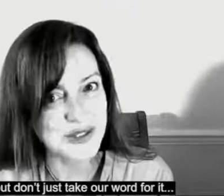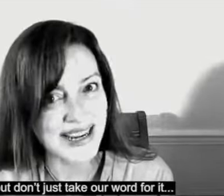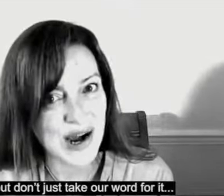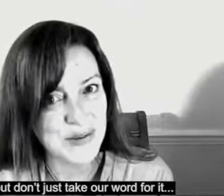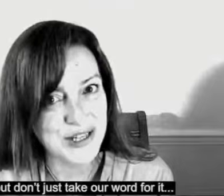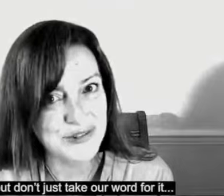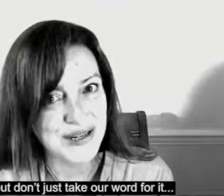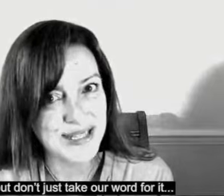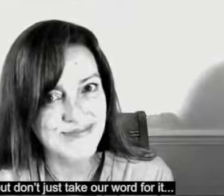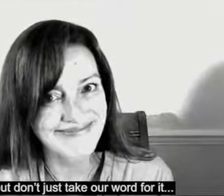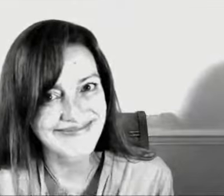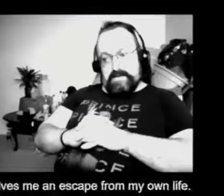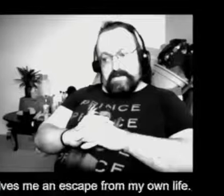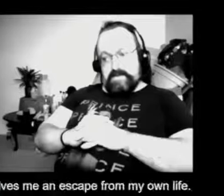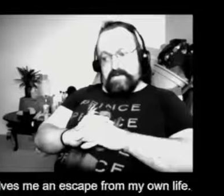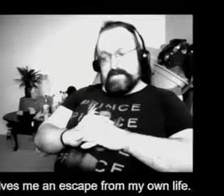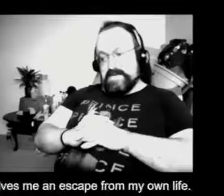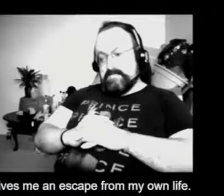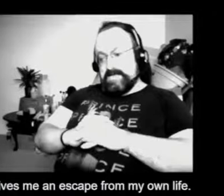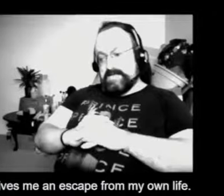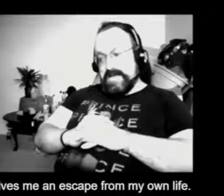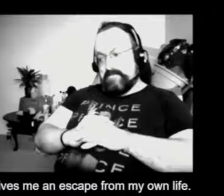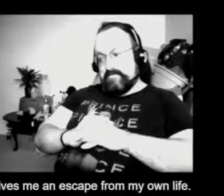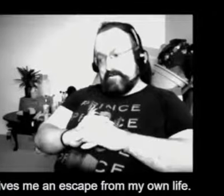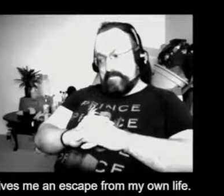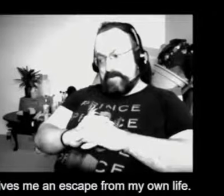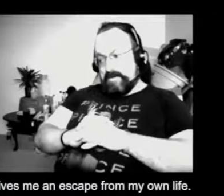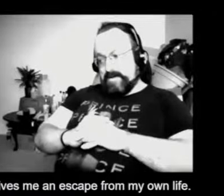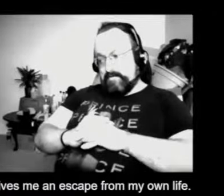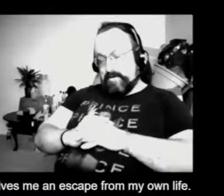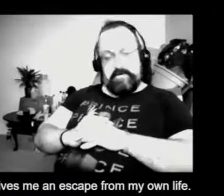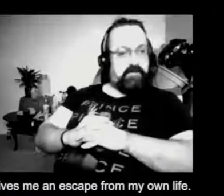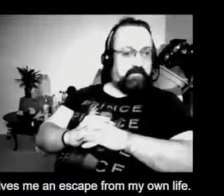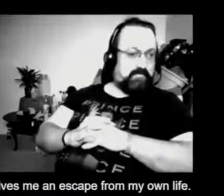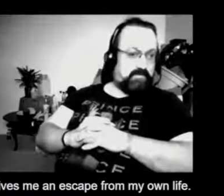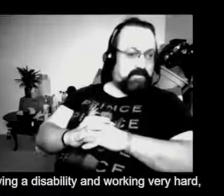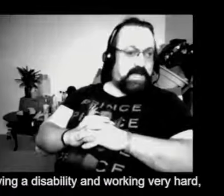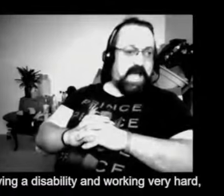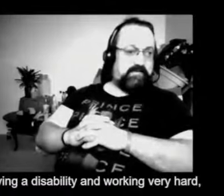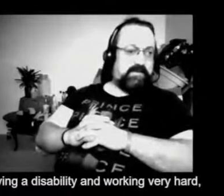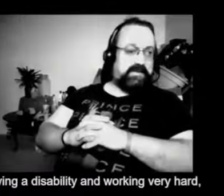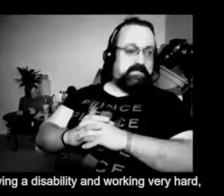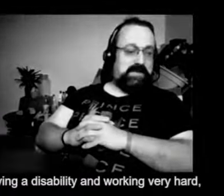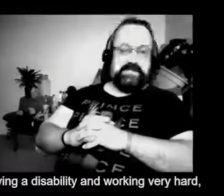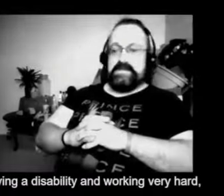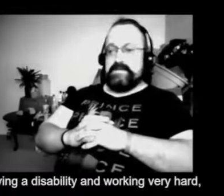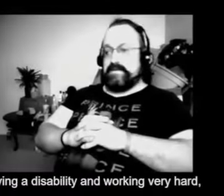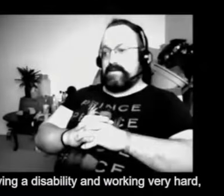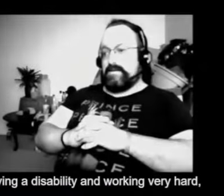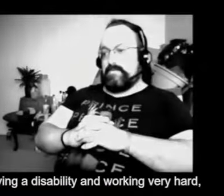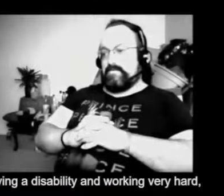but don't just take our word for it. It gives me an escape from my own life. Having a